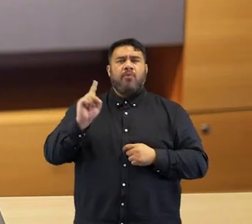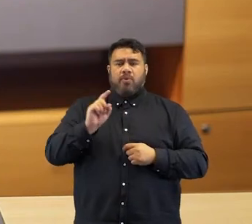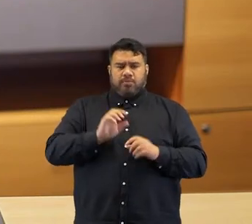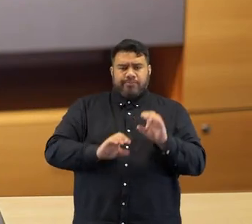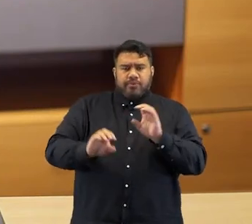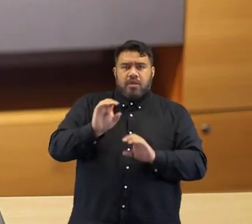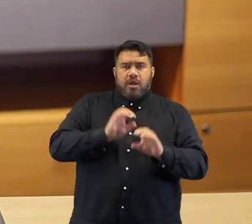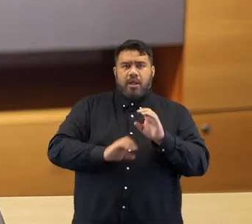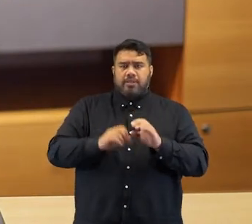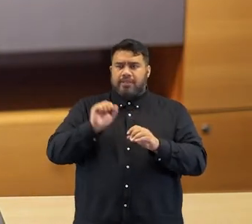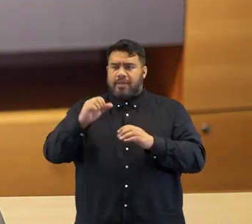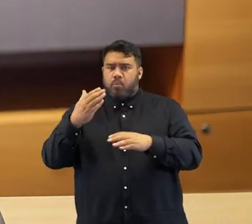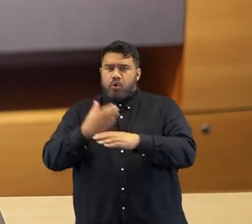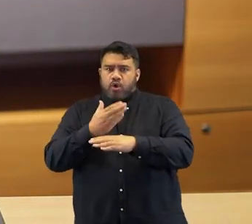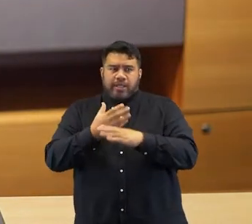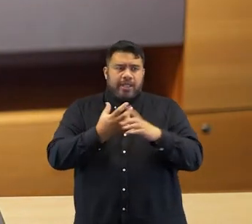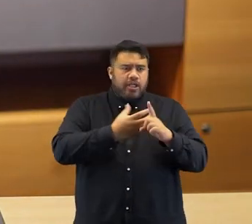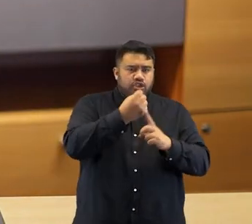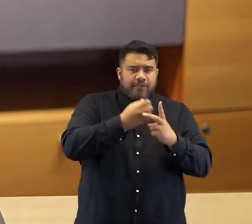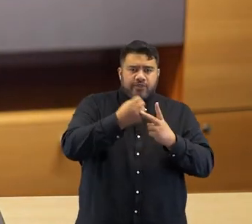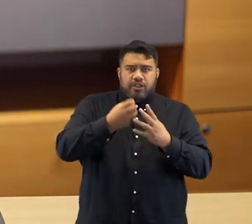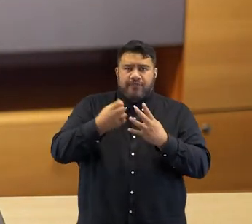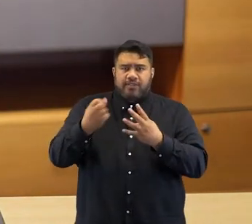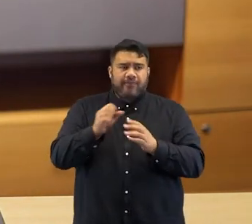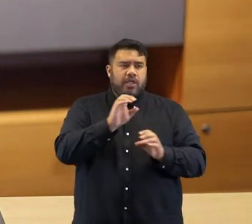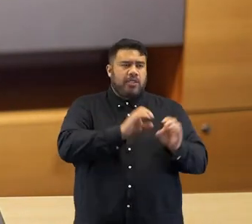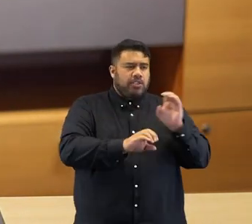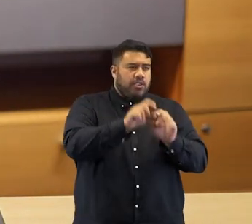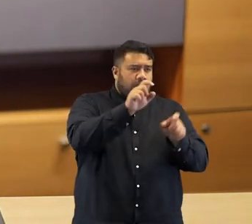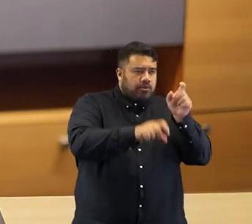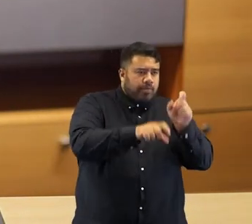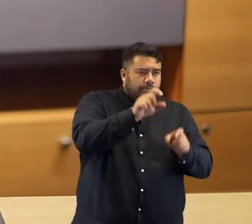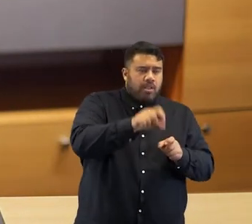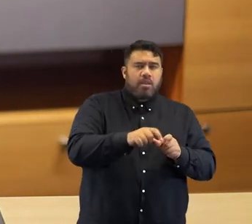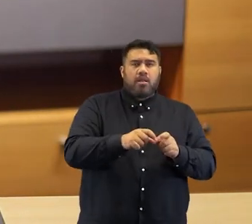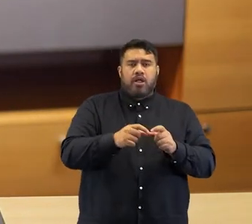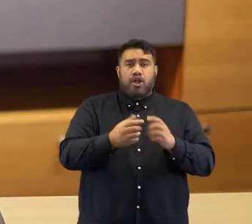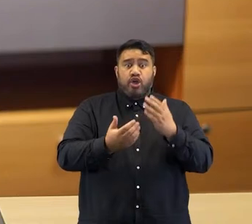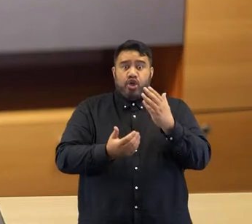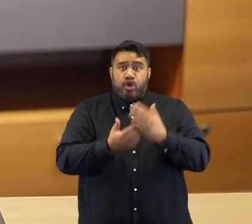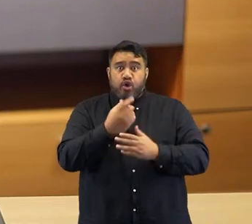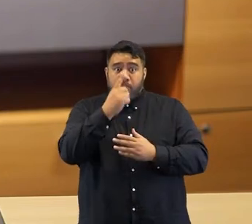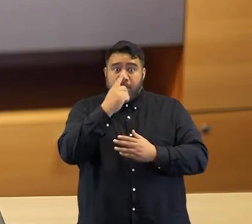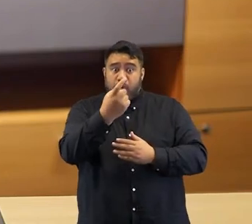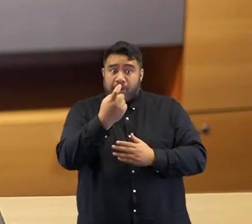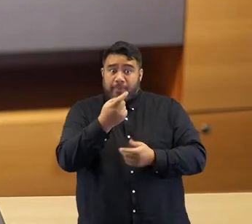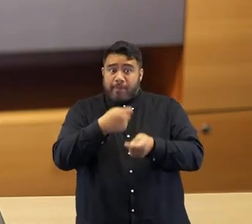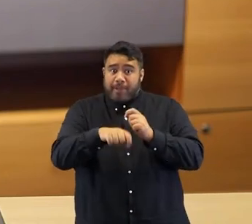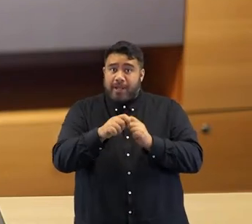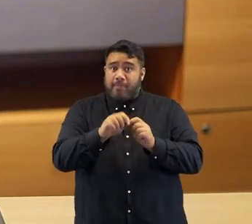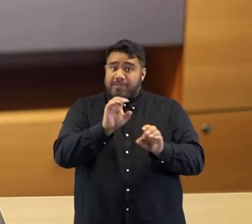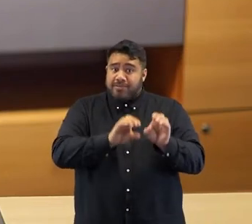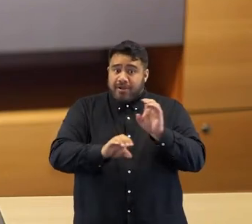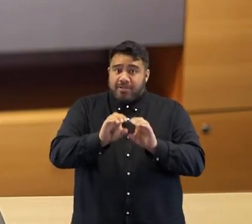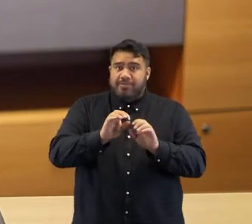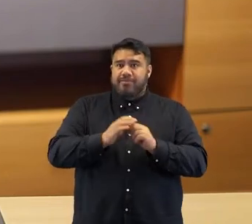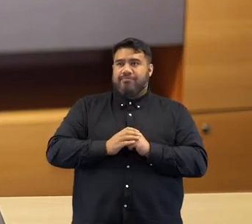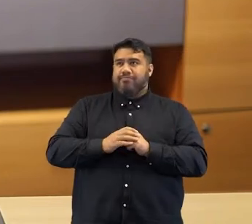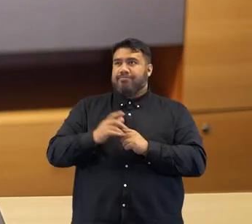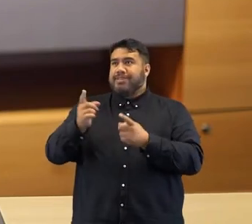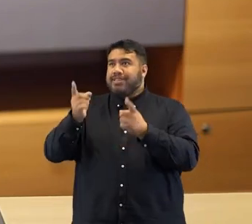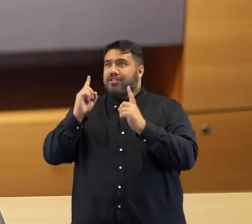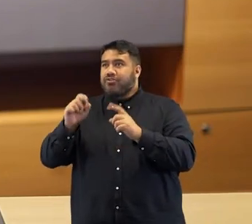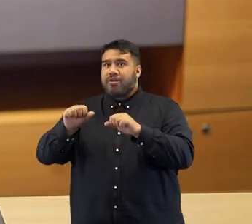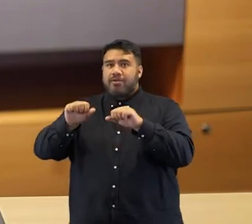recognises transformative science discovery and achievements from our best scientists and our emerging science leaders. They recognise